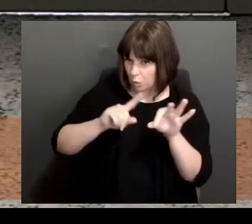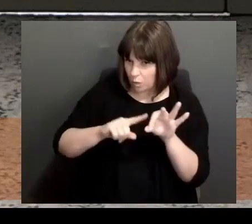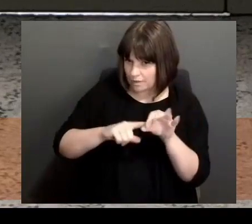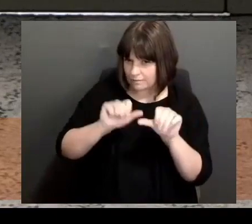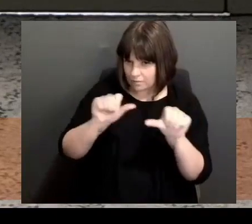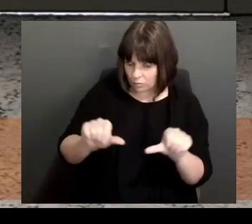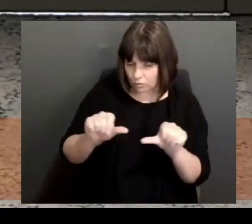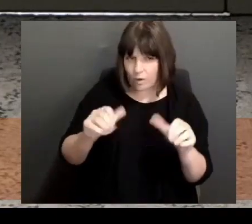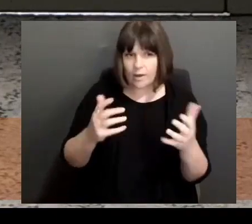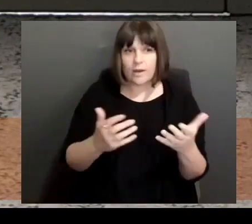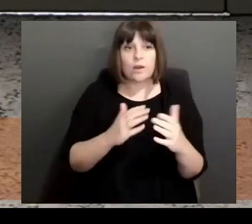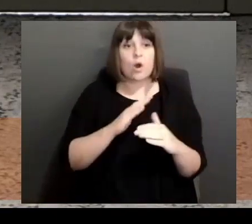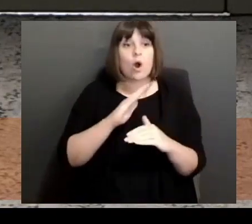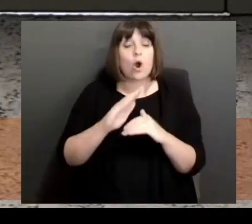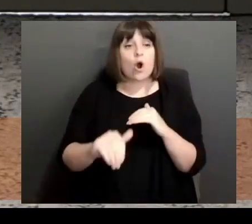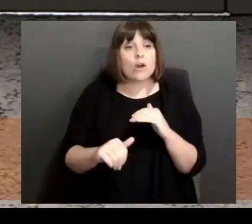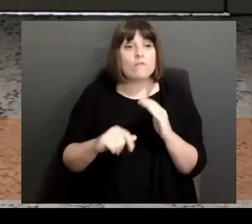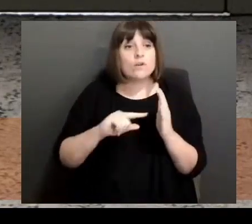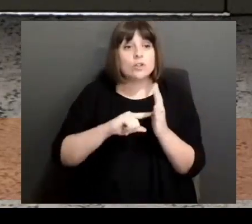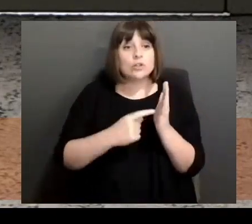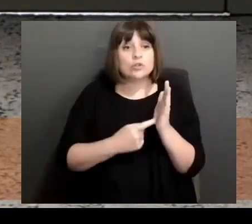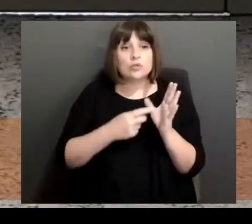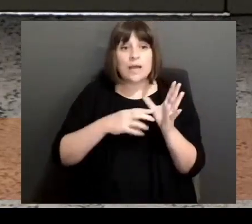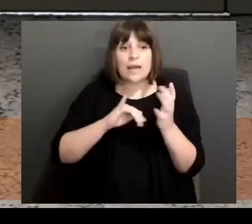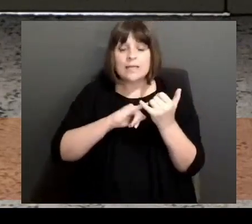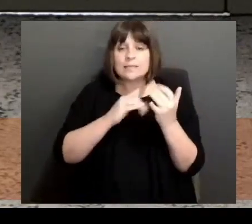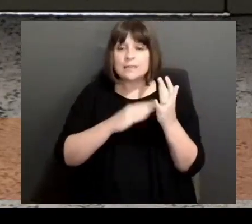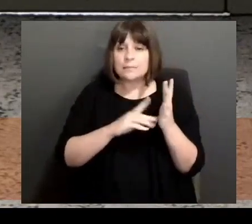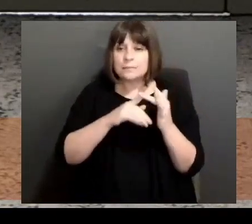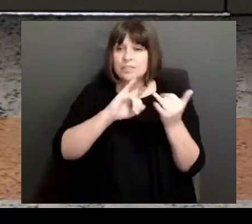In terms of transmission, the transmission projects,